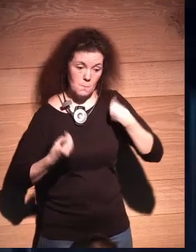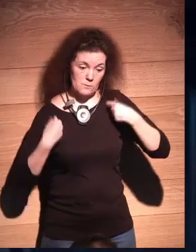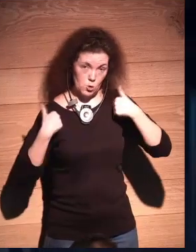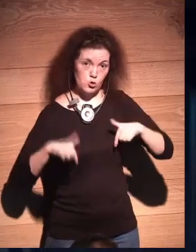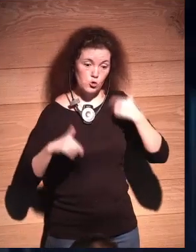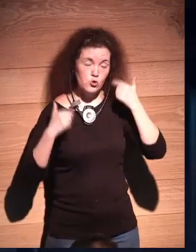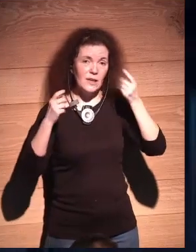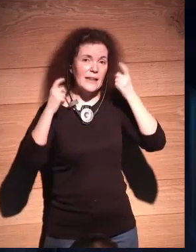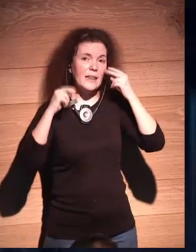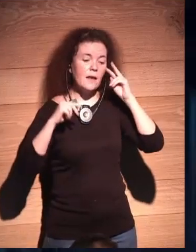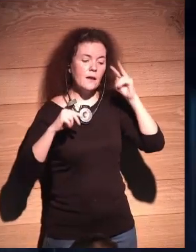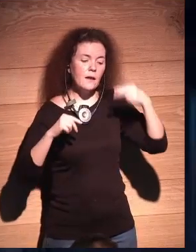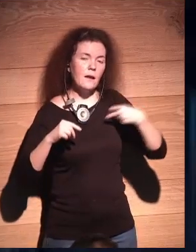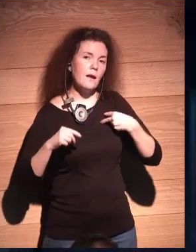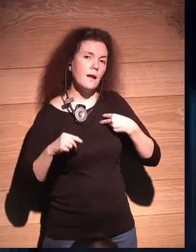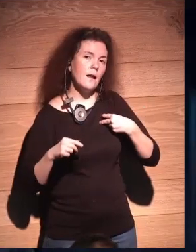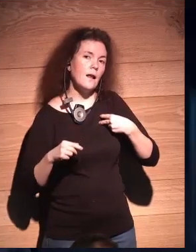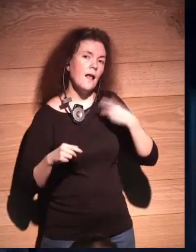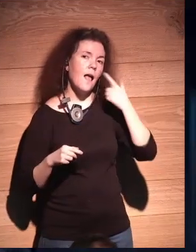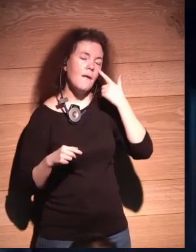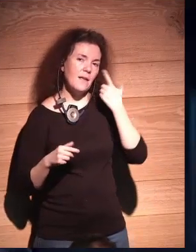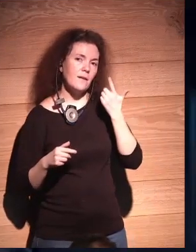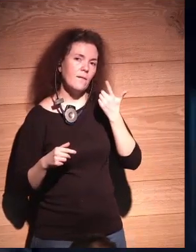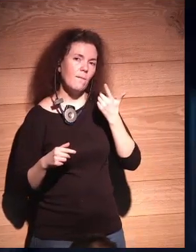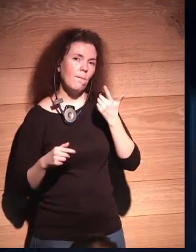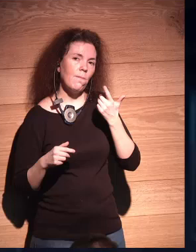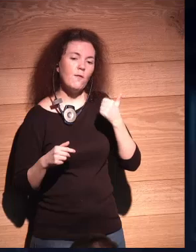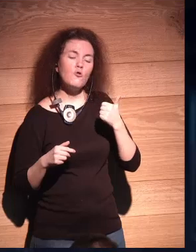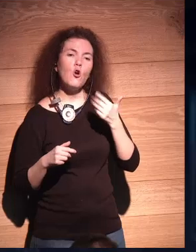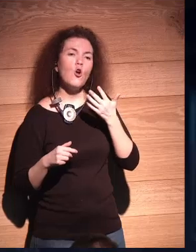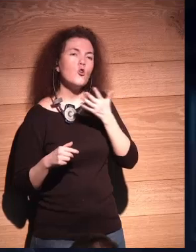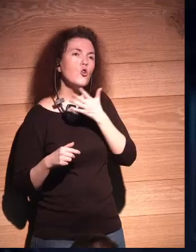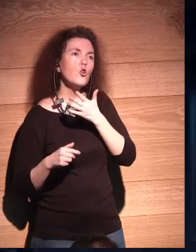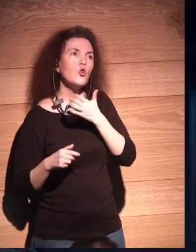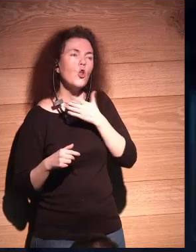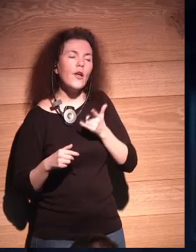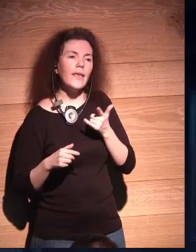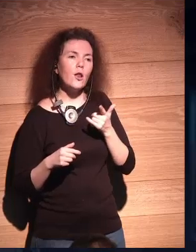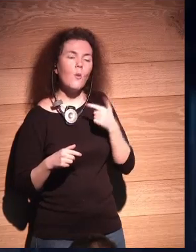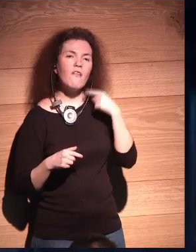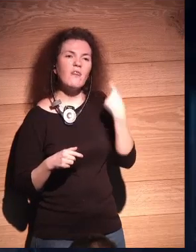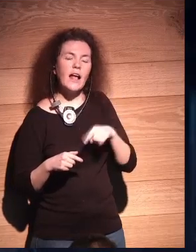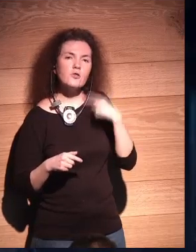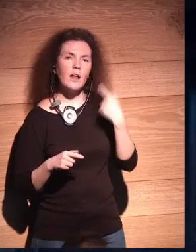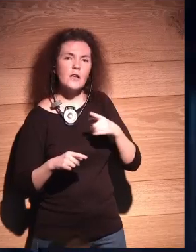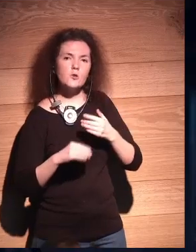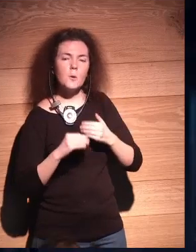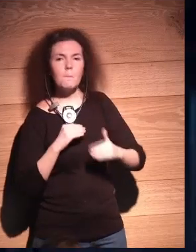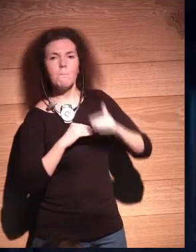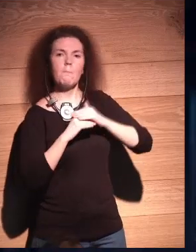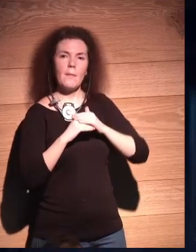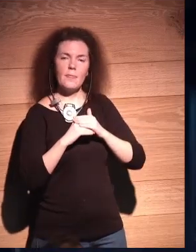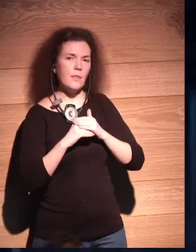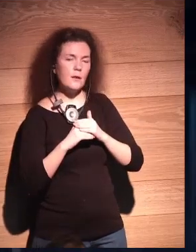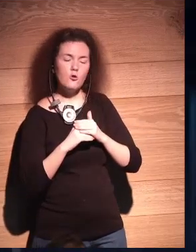to that and not to be defeated by failure, but to try to make something of it. Mm-hmm.